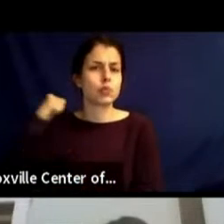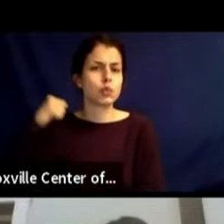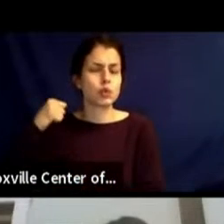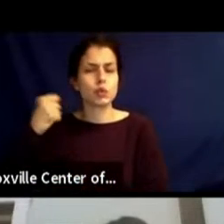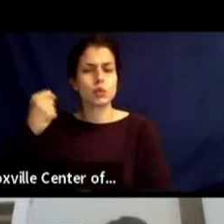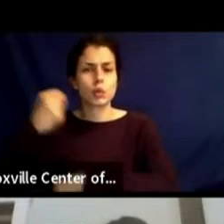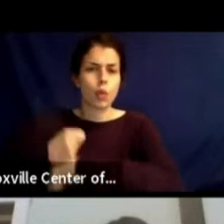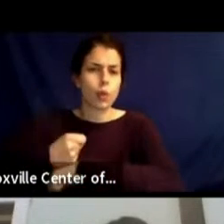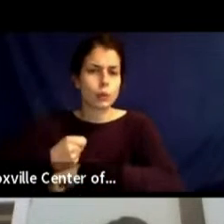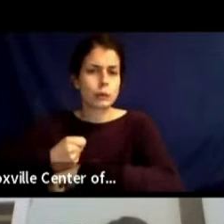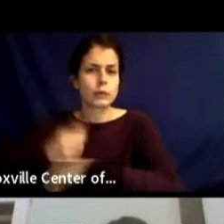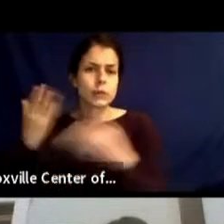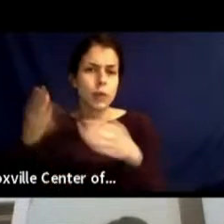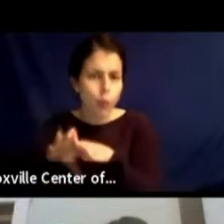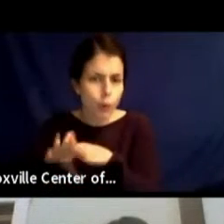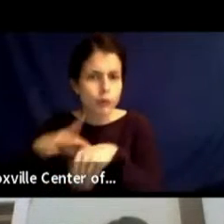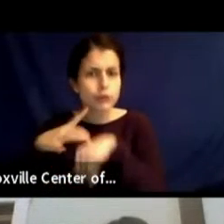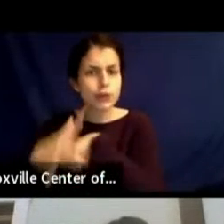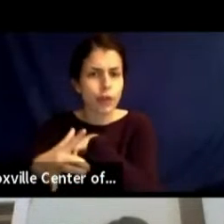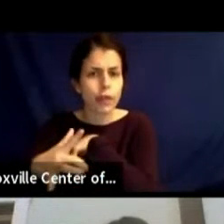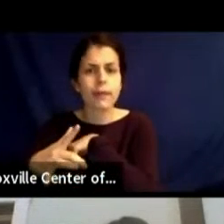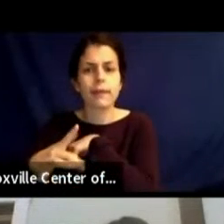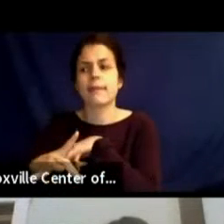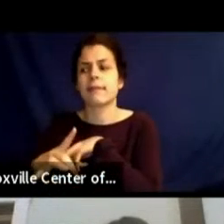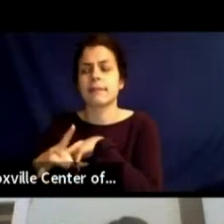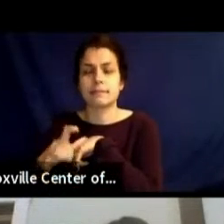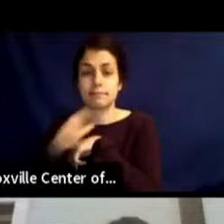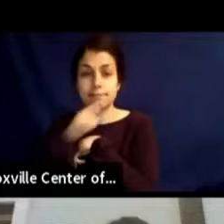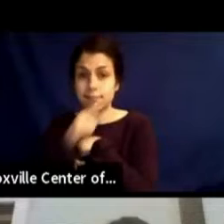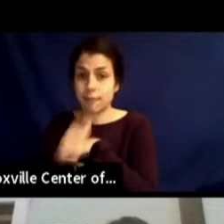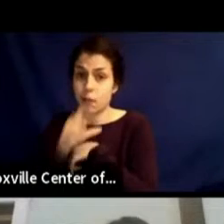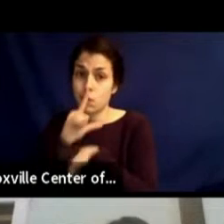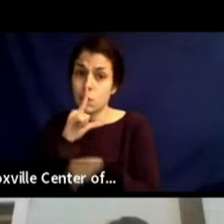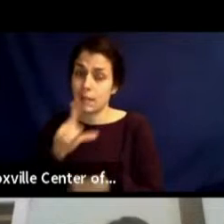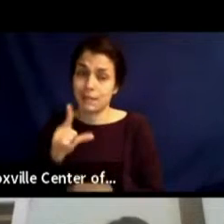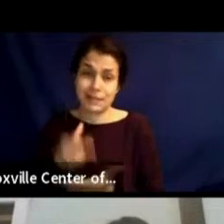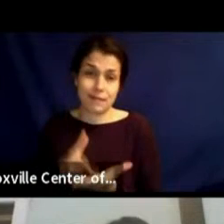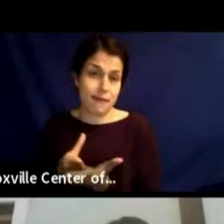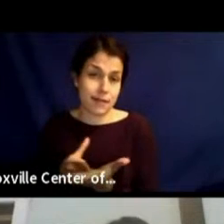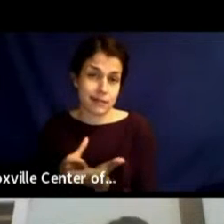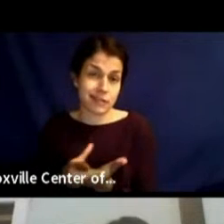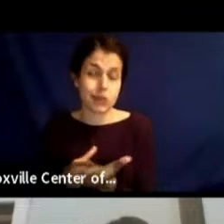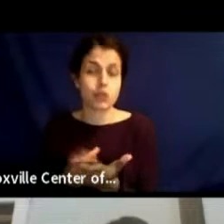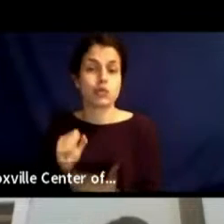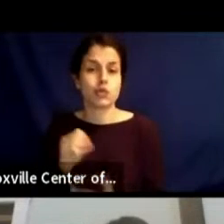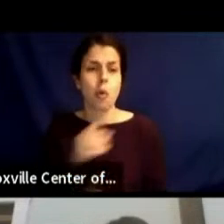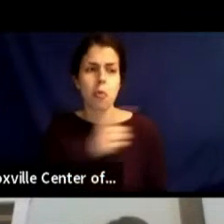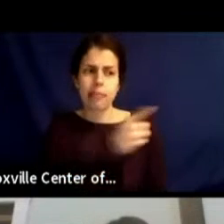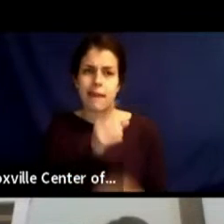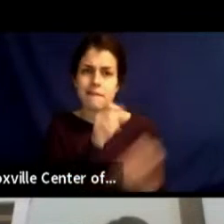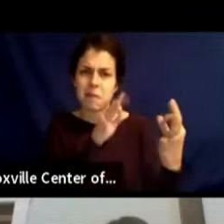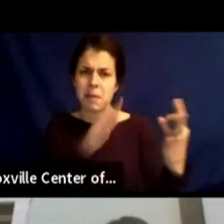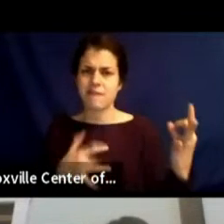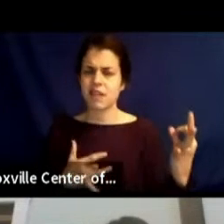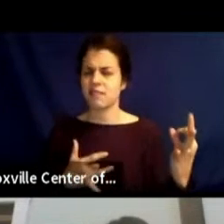good faith. So that's some feedback I've gotten and I just want to pass that along.